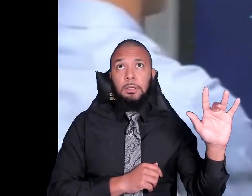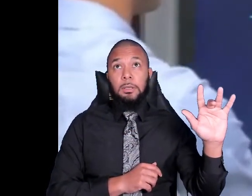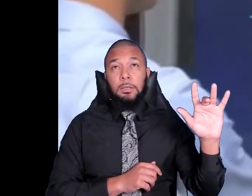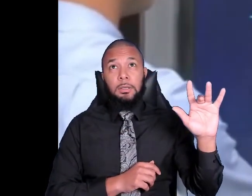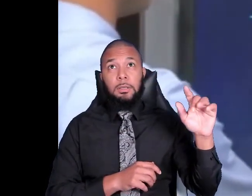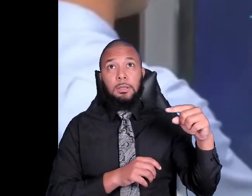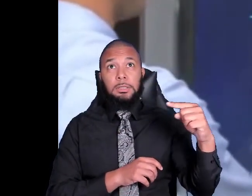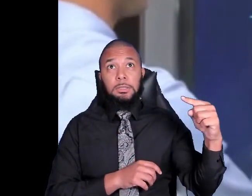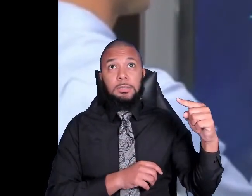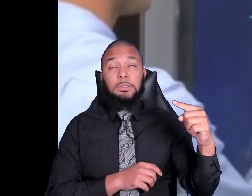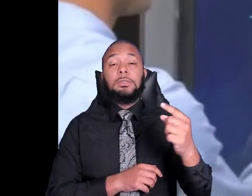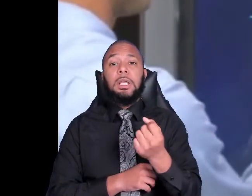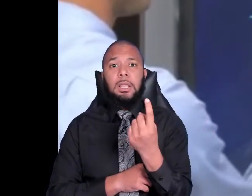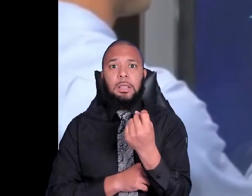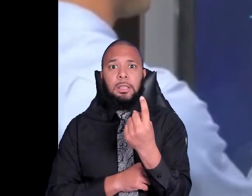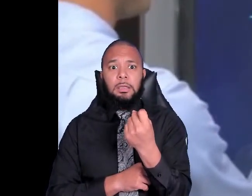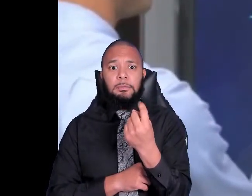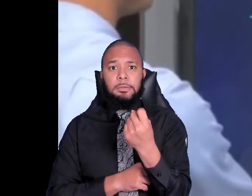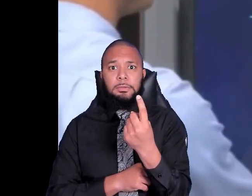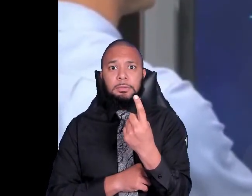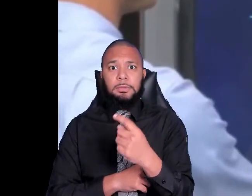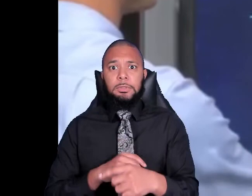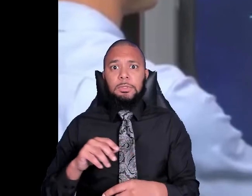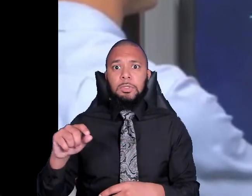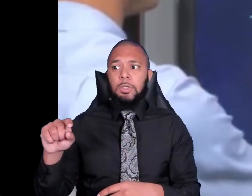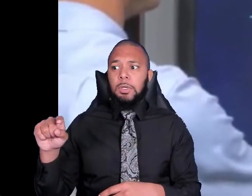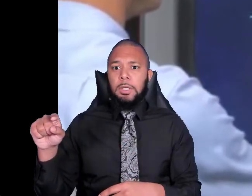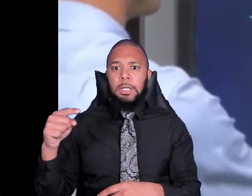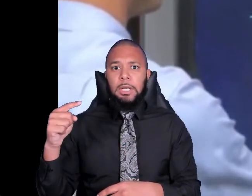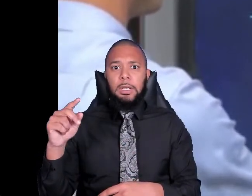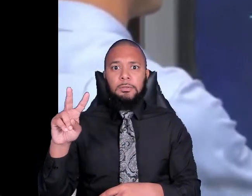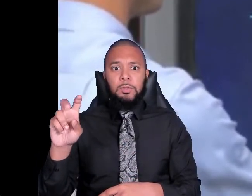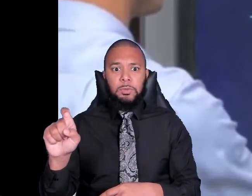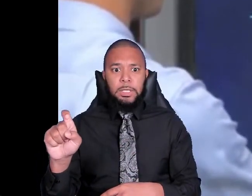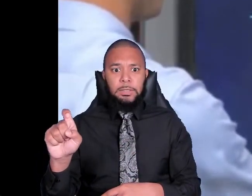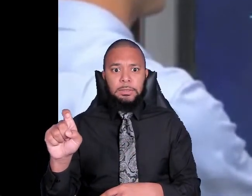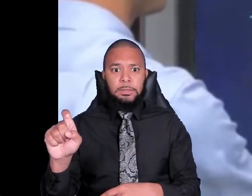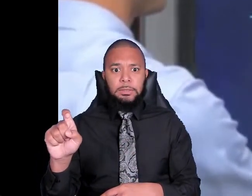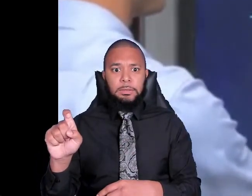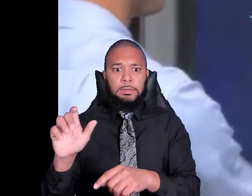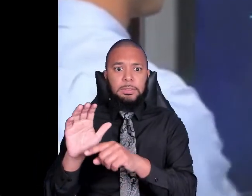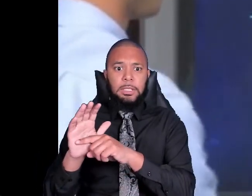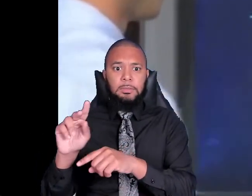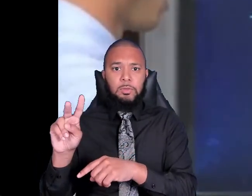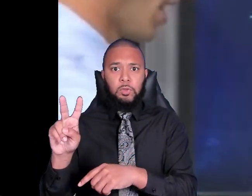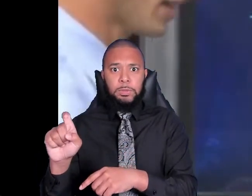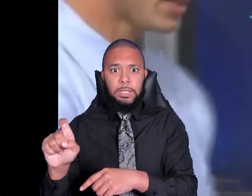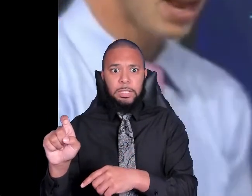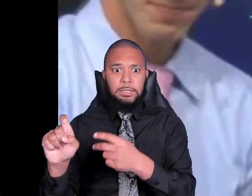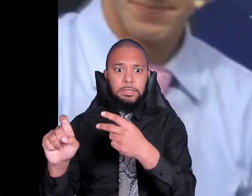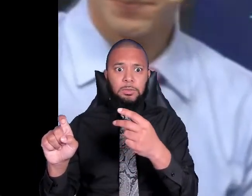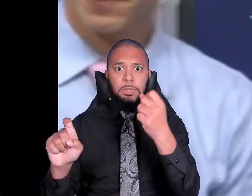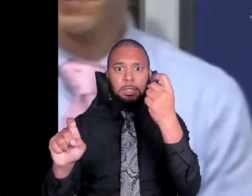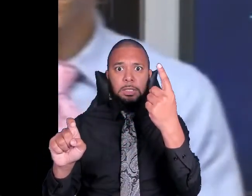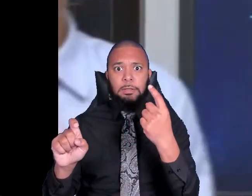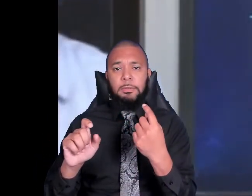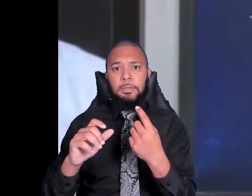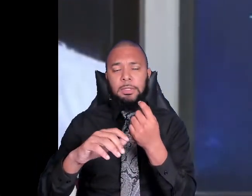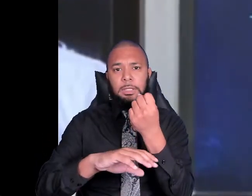So negative 2x equals 11 over 5. Last step,